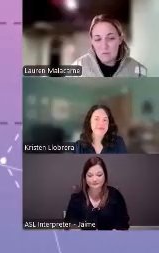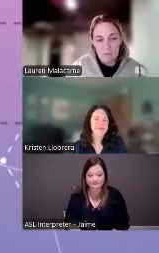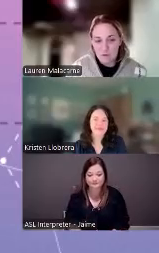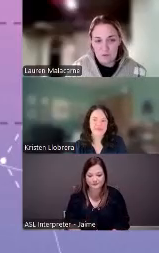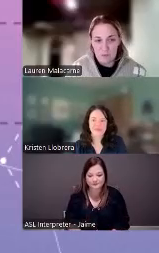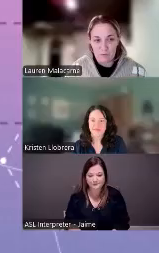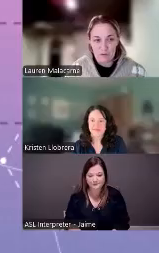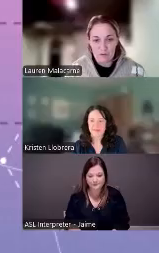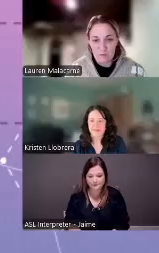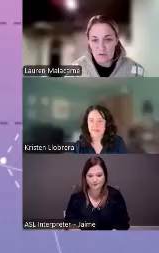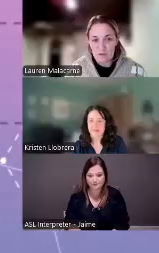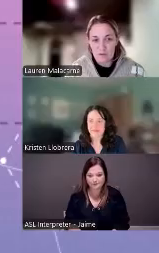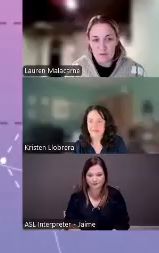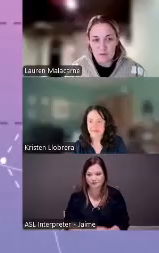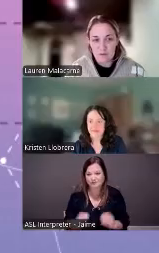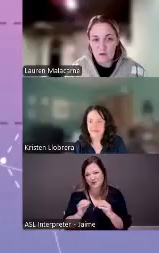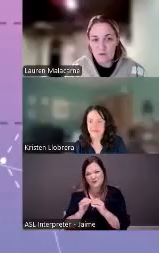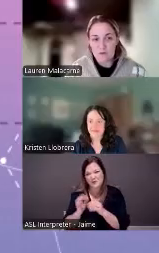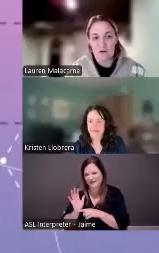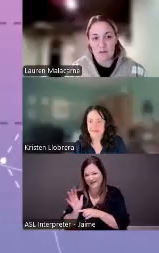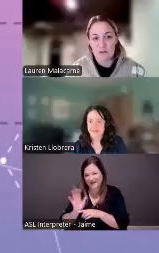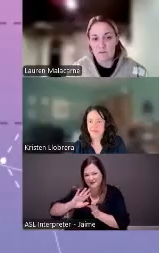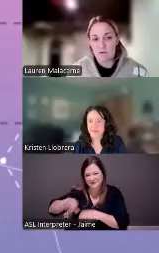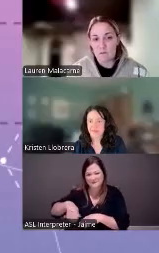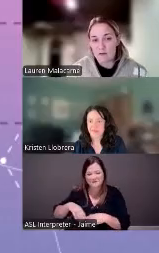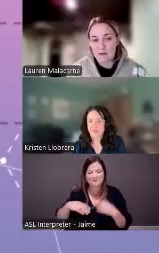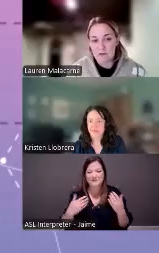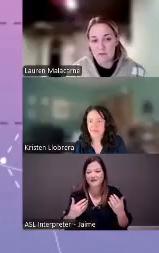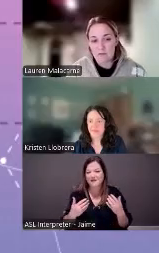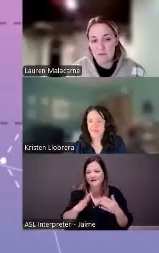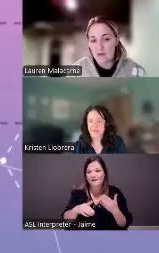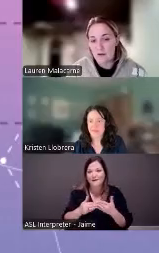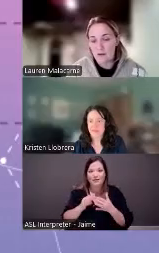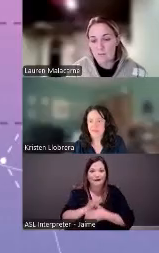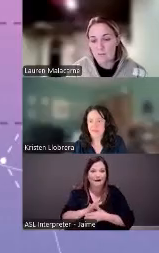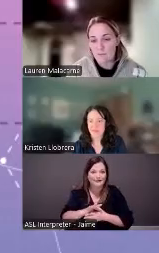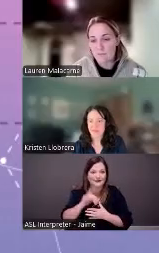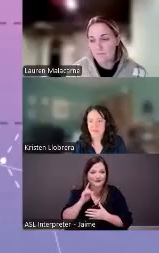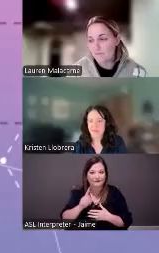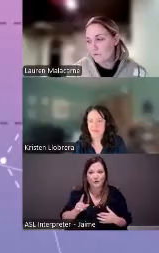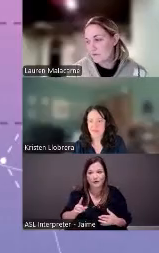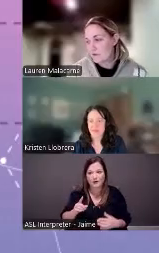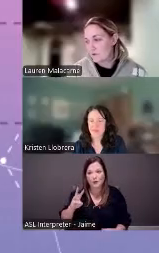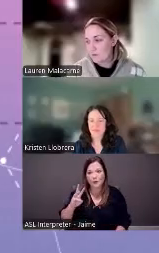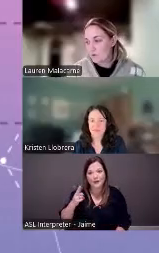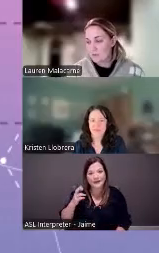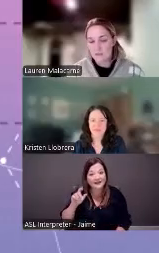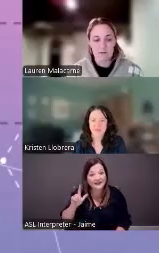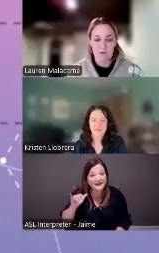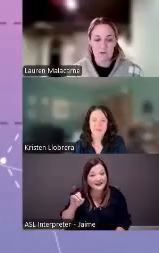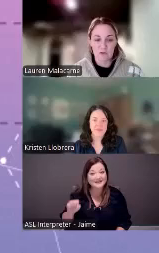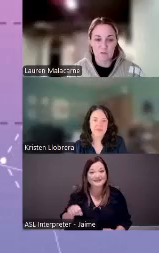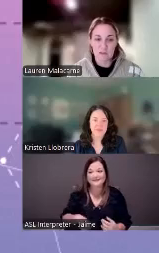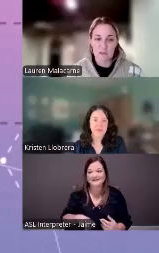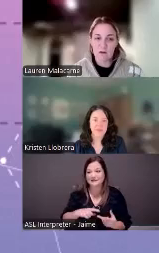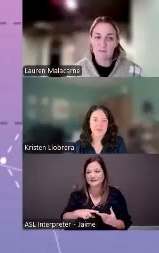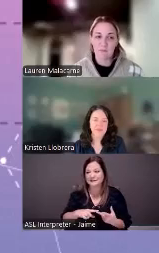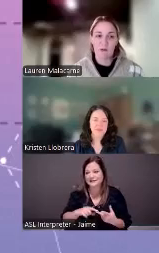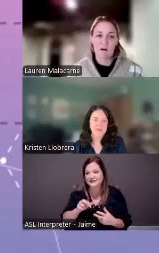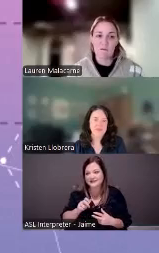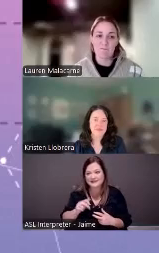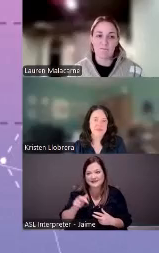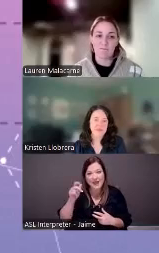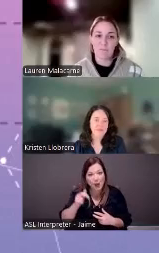So we won't show any more videos, but there's all of this content for wheelies and for the stairs, and we don't need to even show these ones